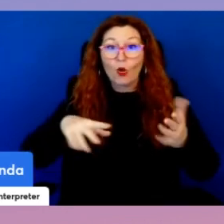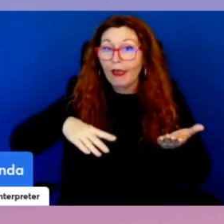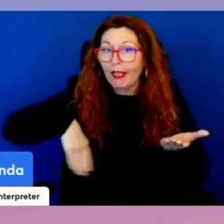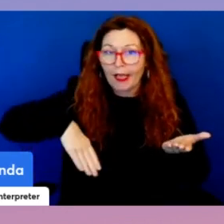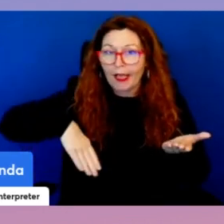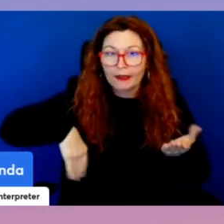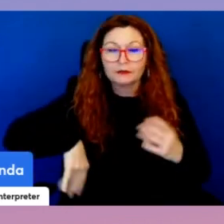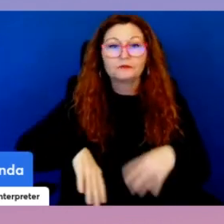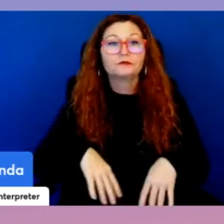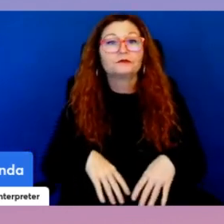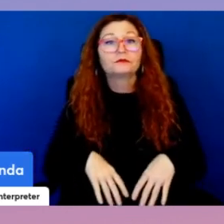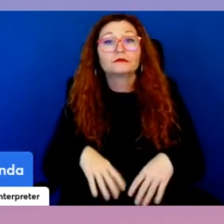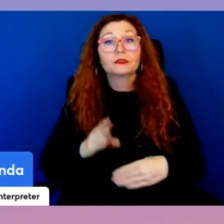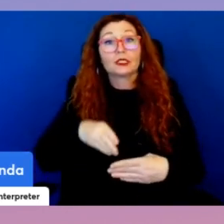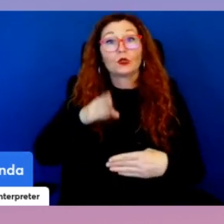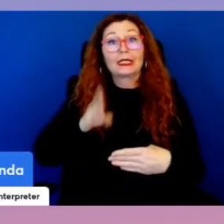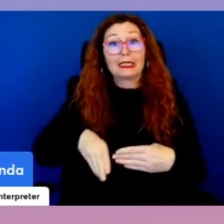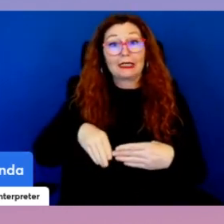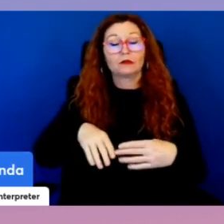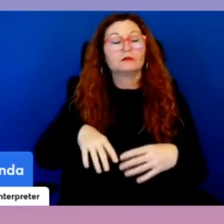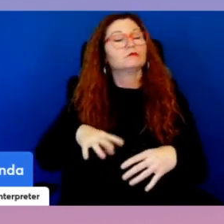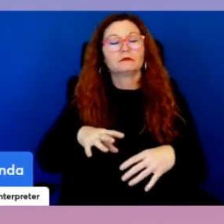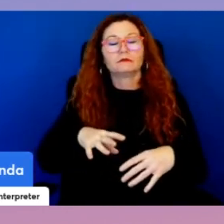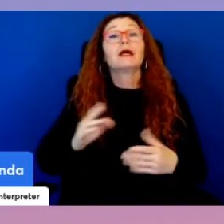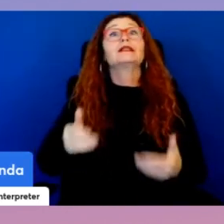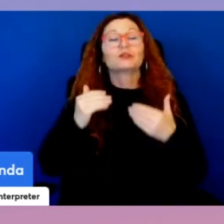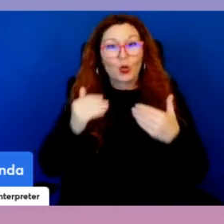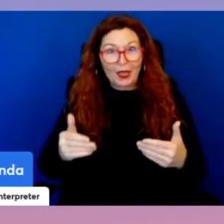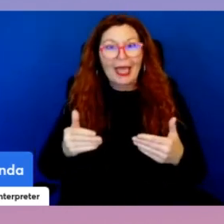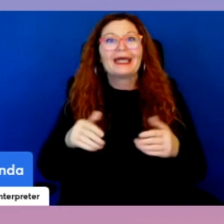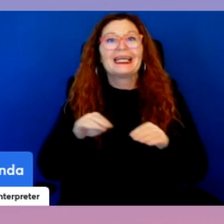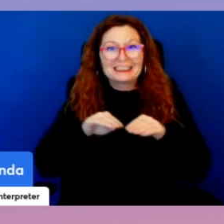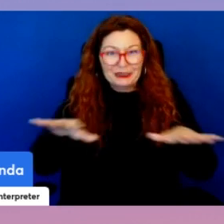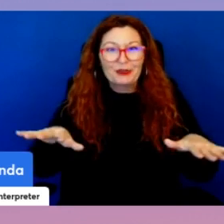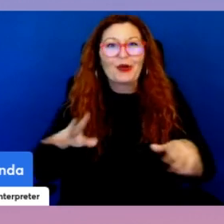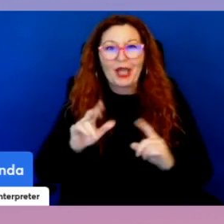let's go ahead and deploy our application. But first,